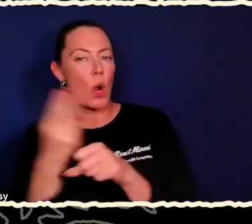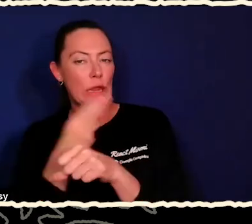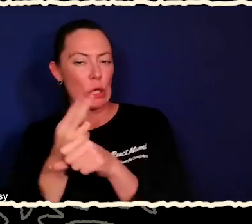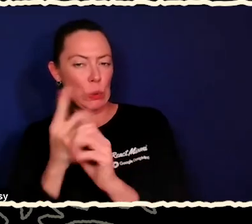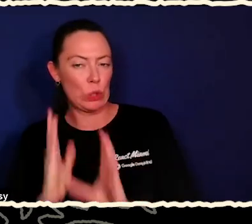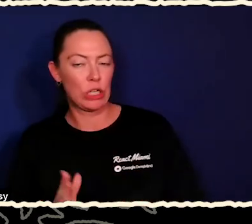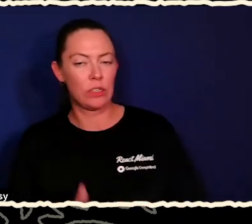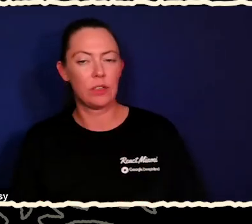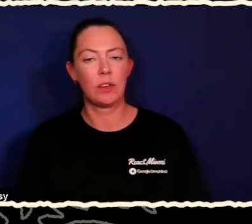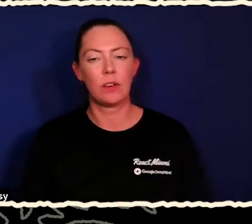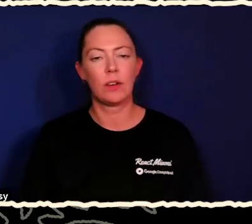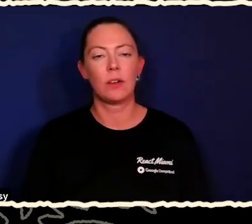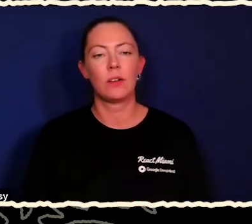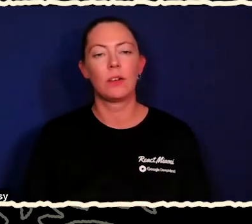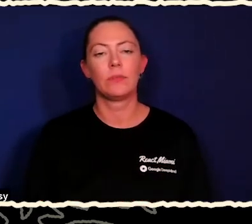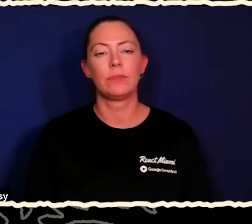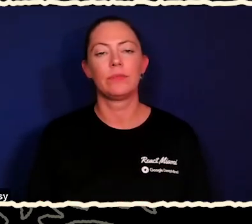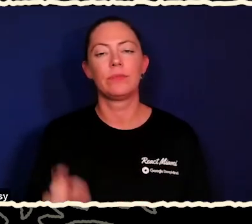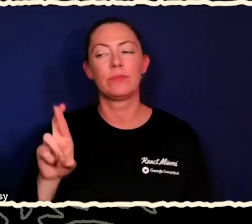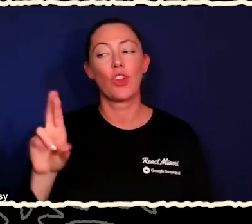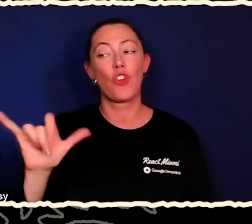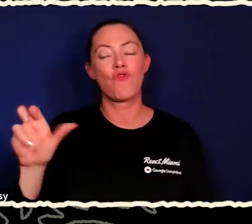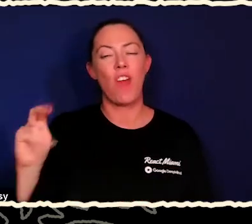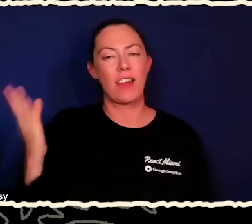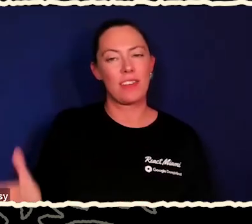Ryan, he's my assistant. Right here.